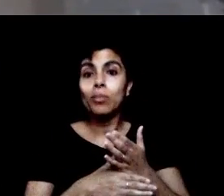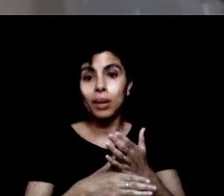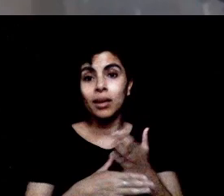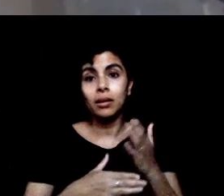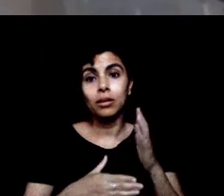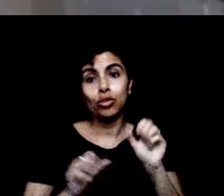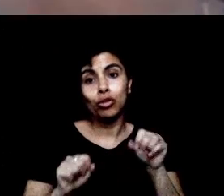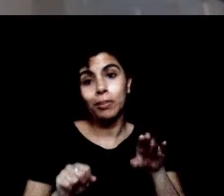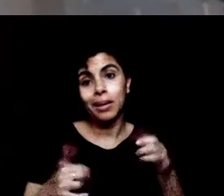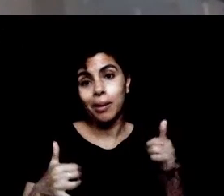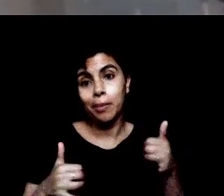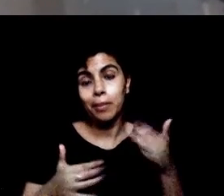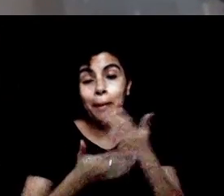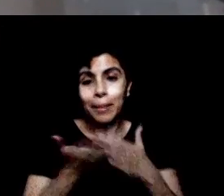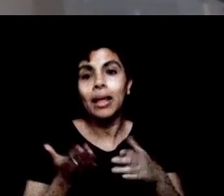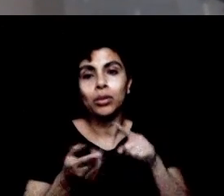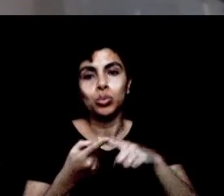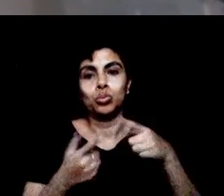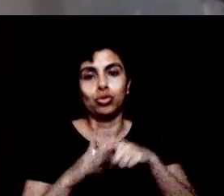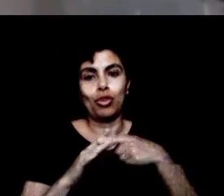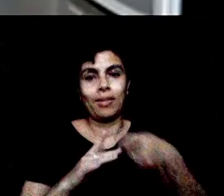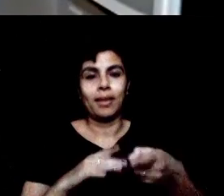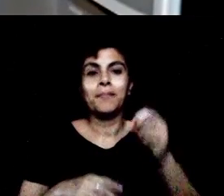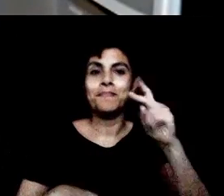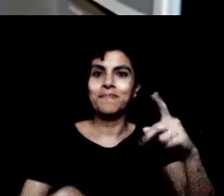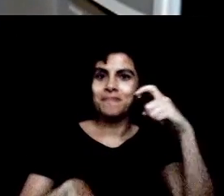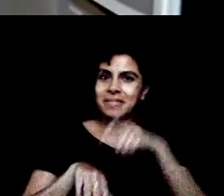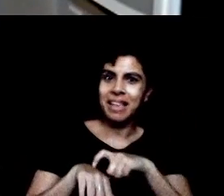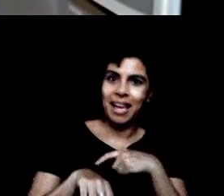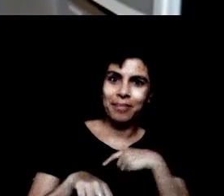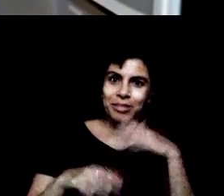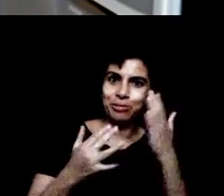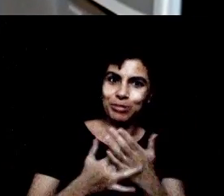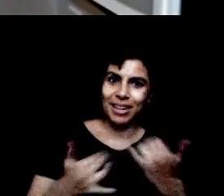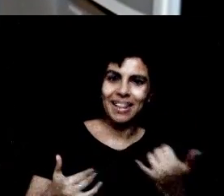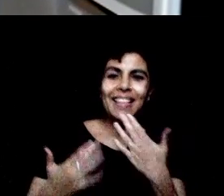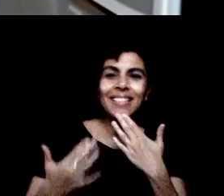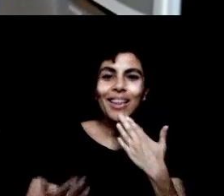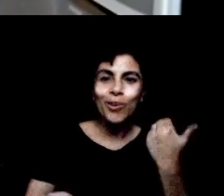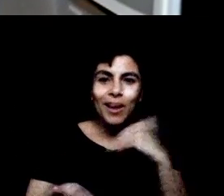and hopefully that can be sort of a place for her to start. All right, and we are now into the